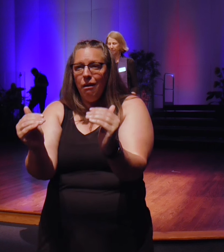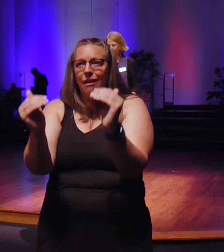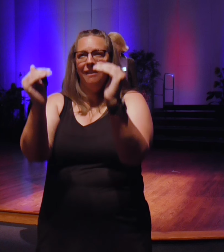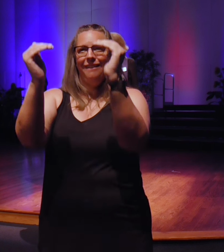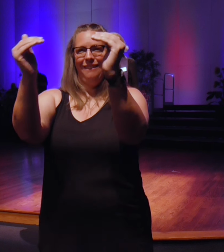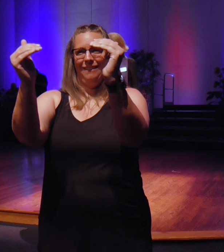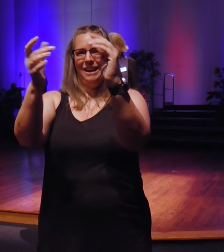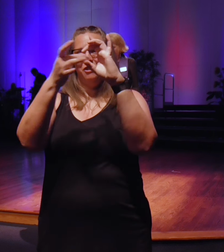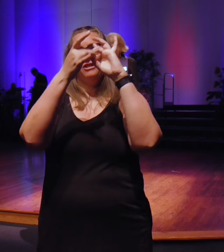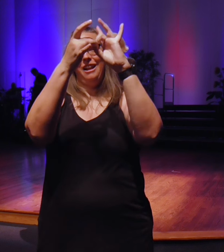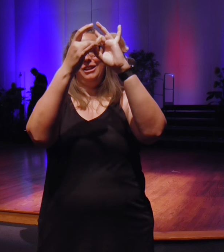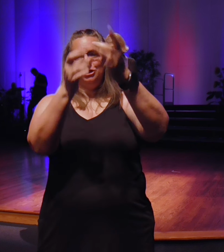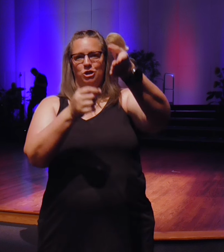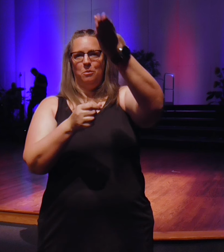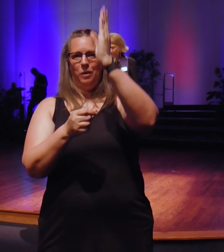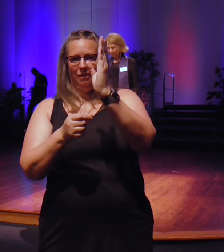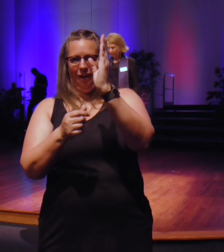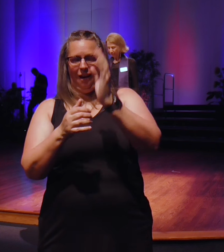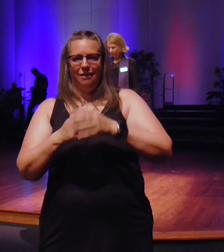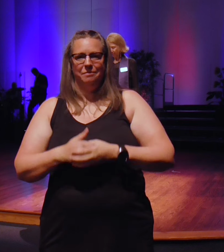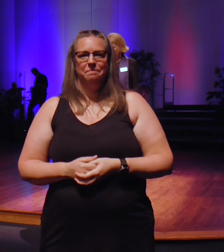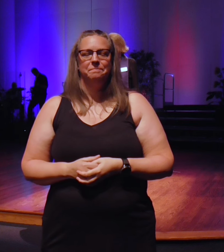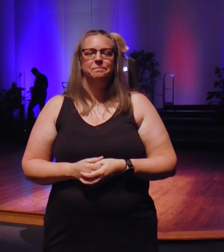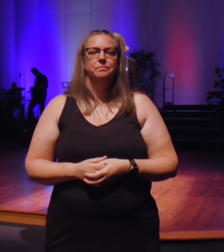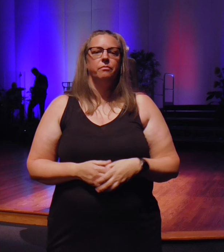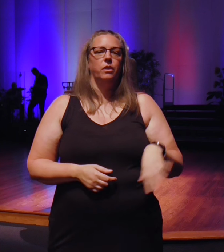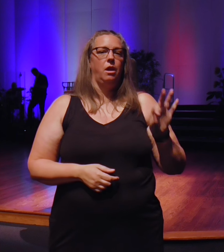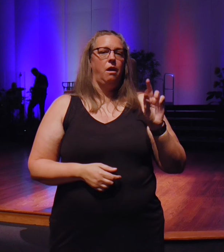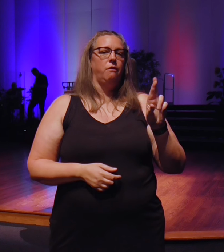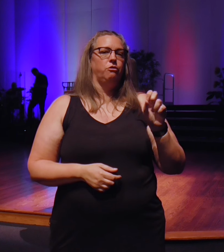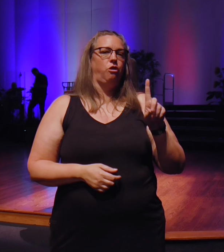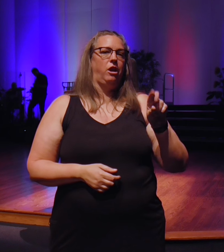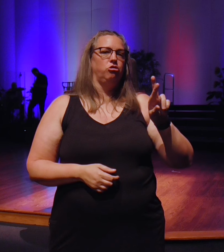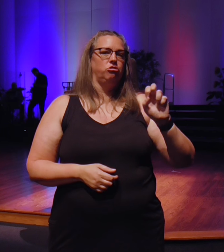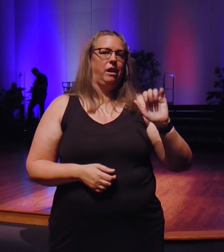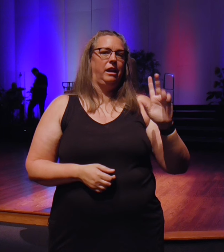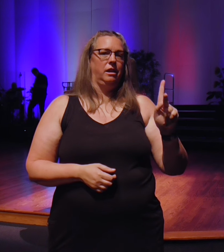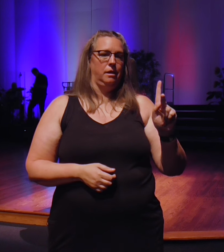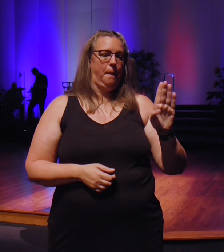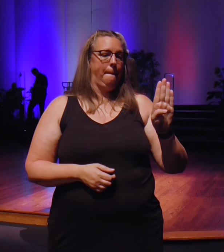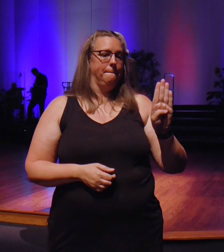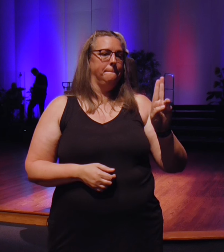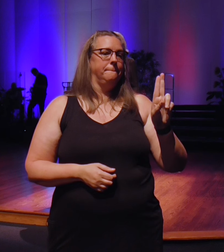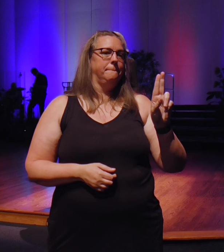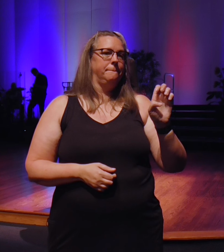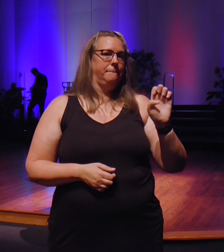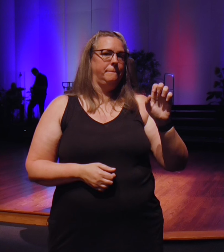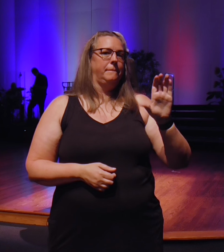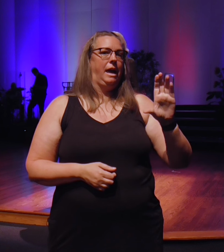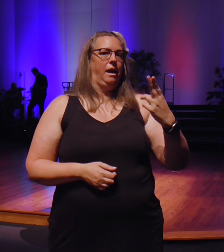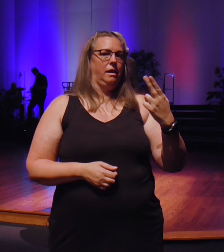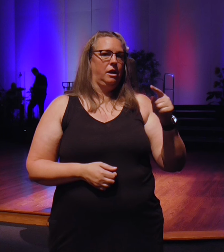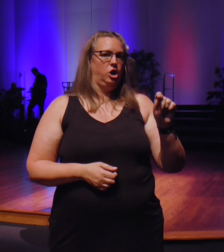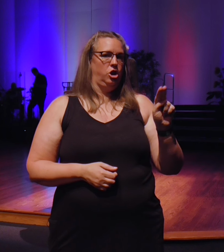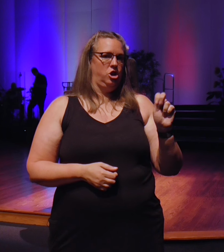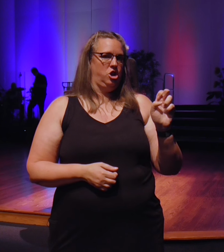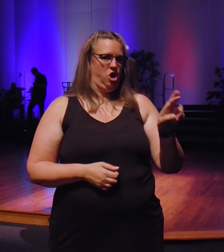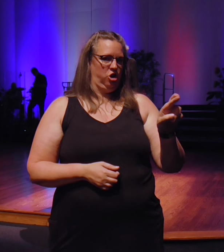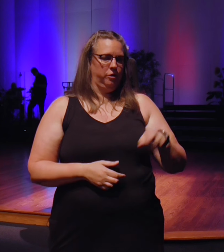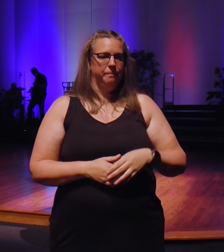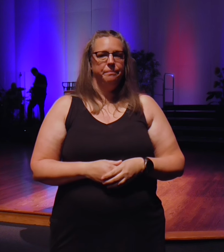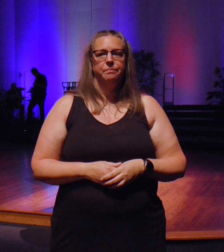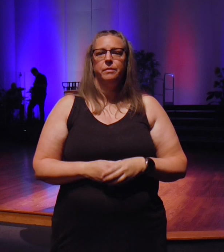God. And from Frederick Beckner, listen to your